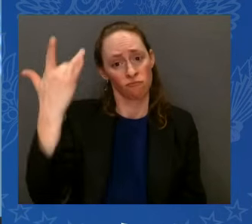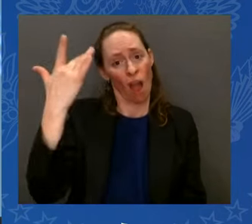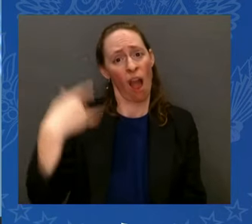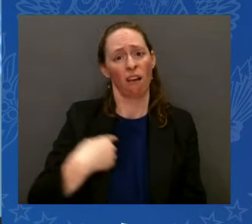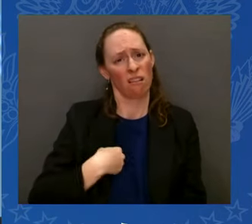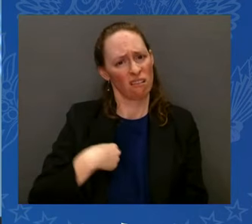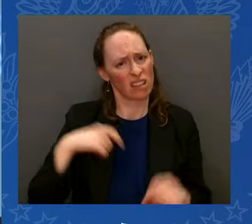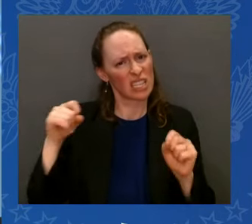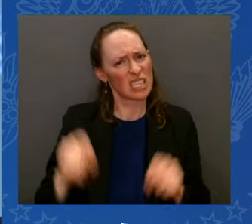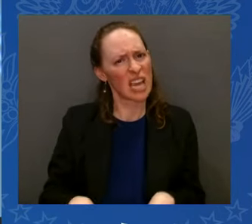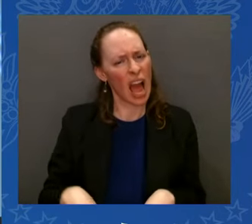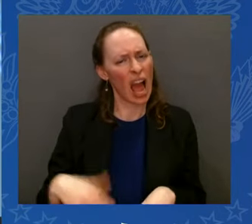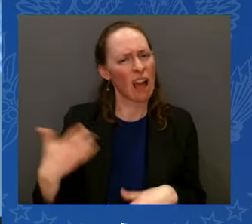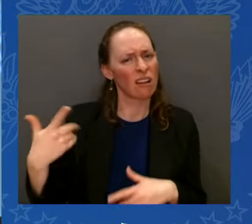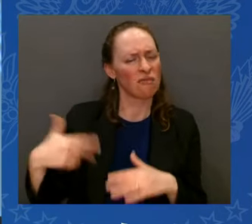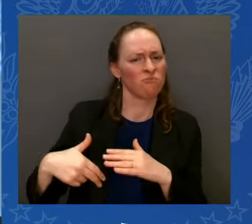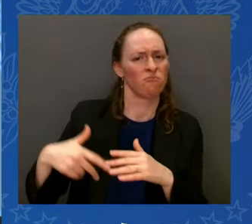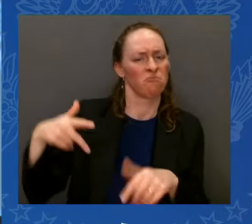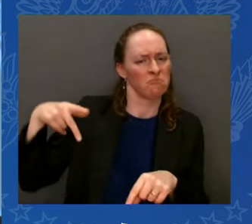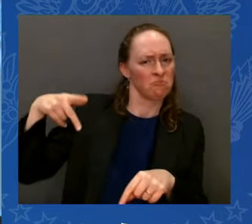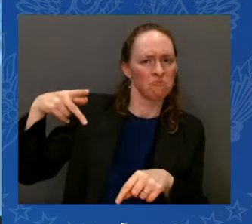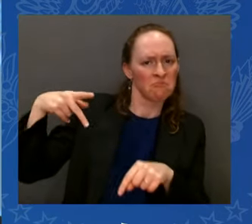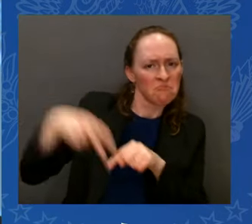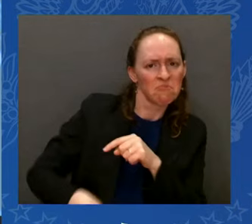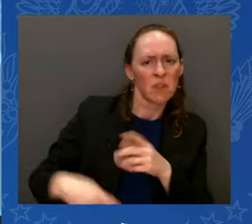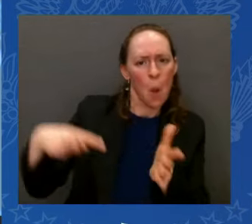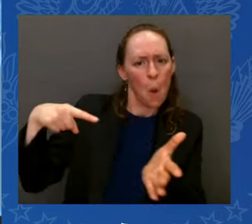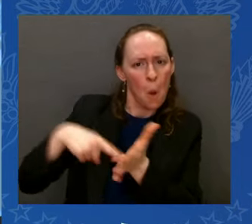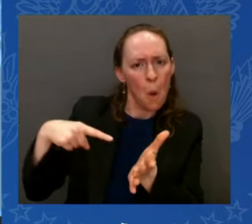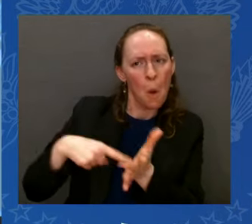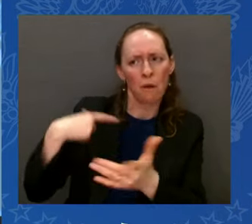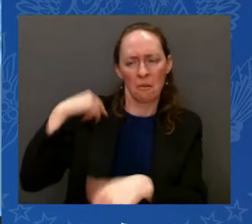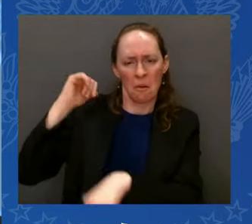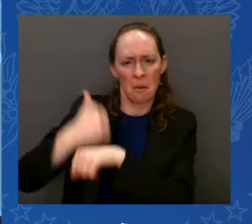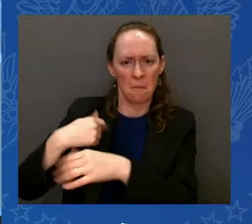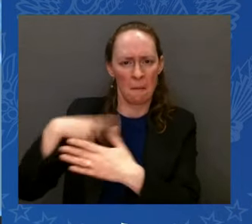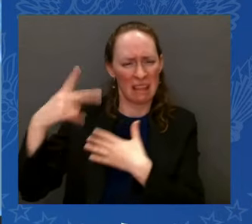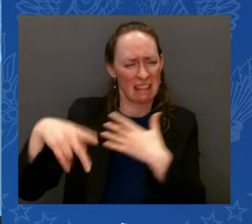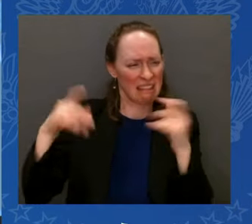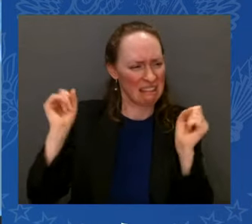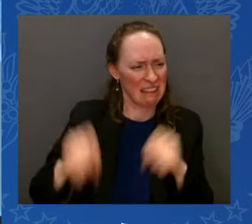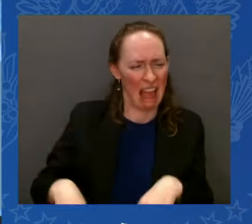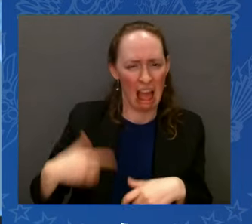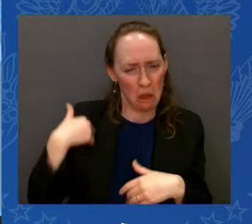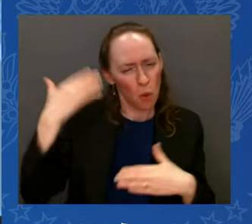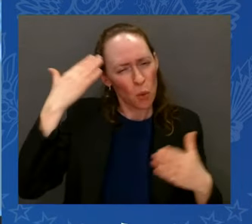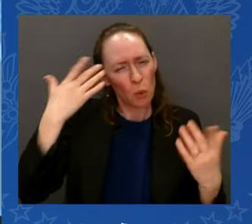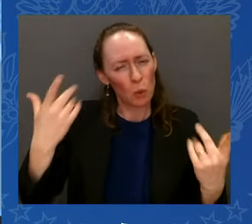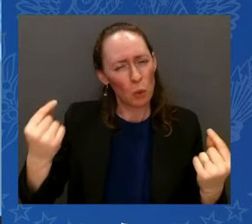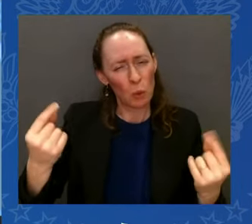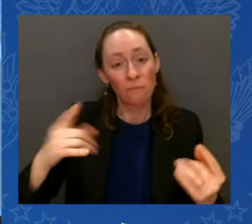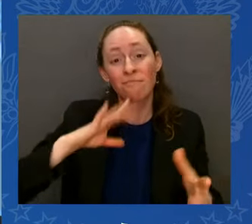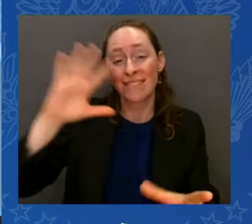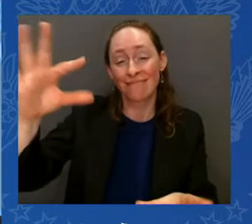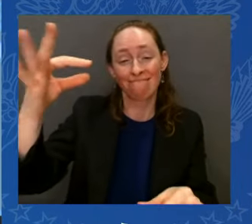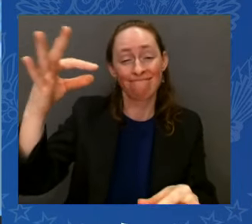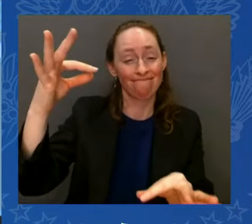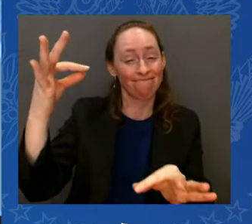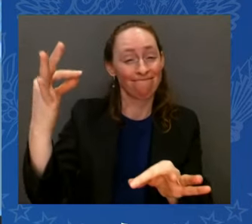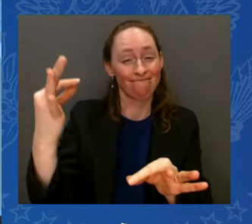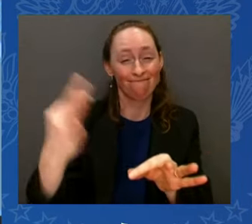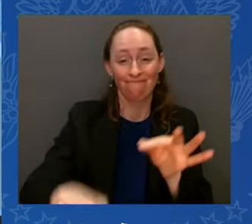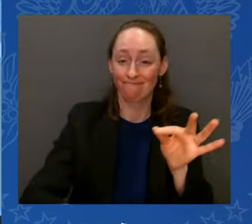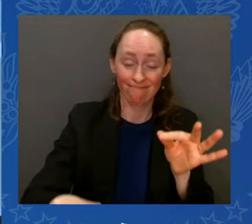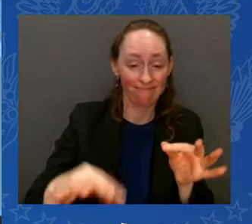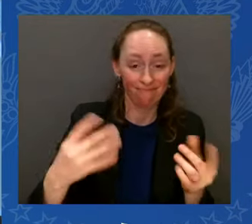available was simple. We said the 55 corporations of the Fortune 500 who made